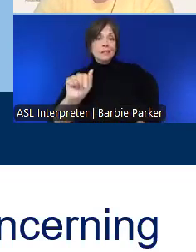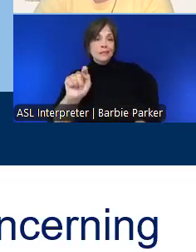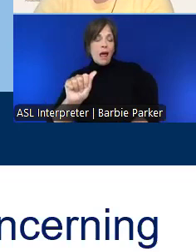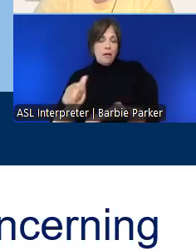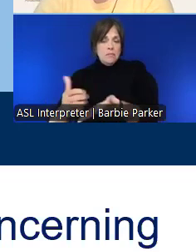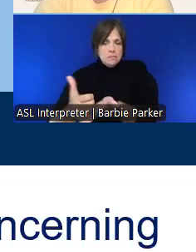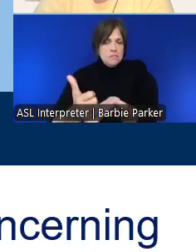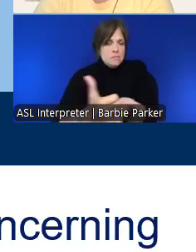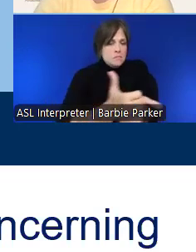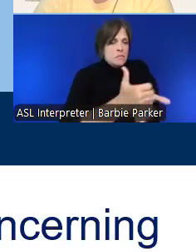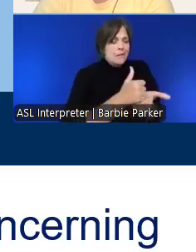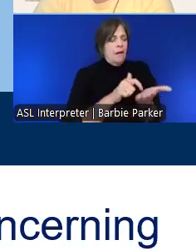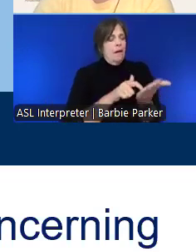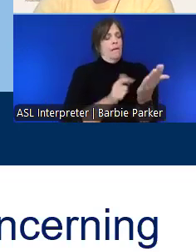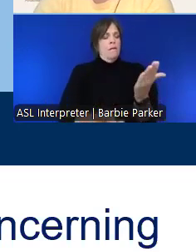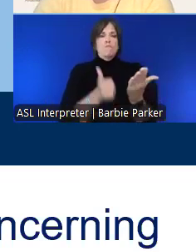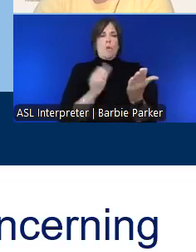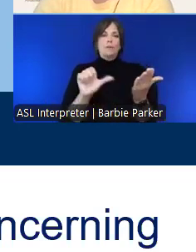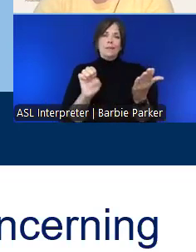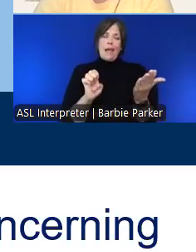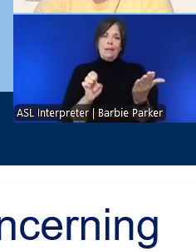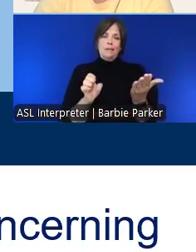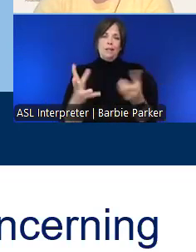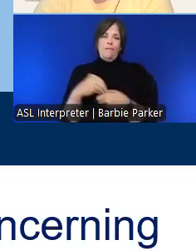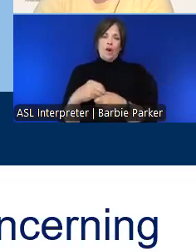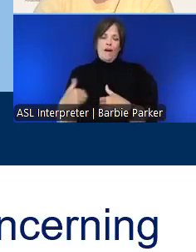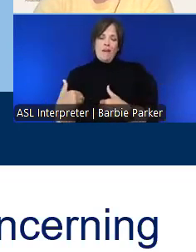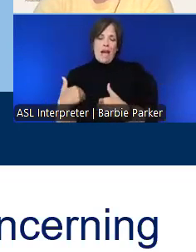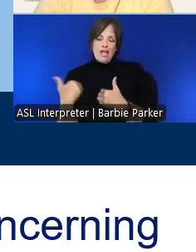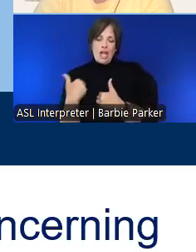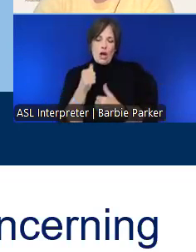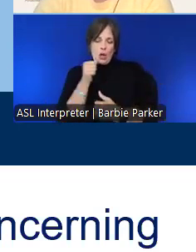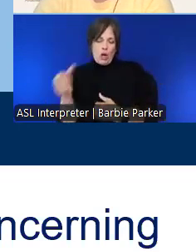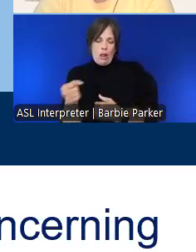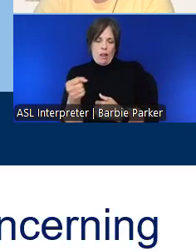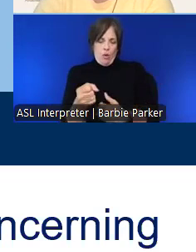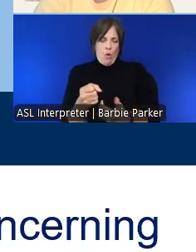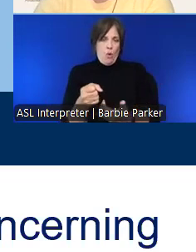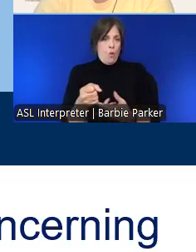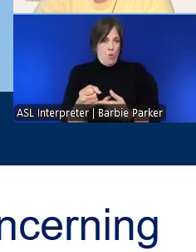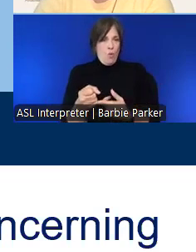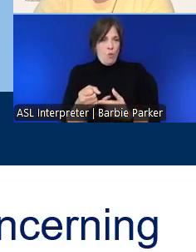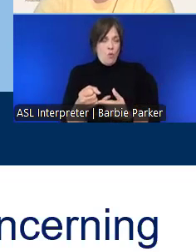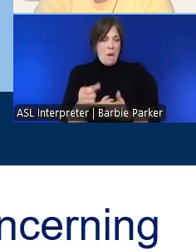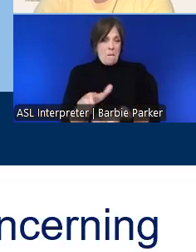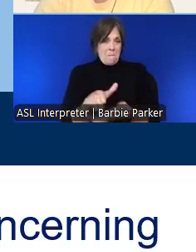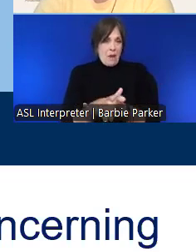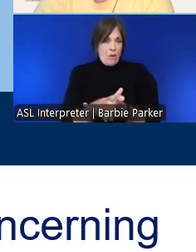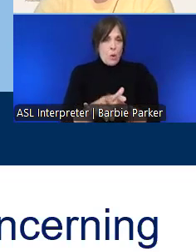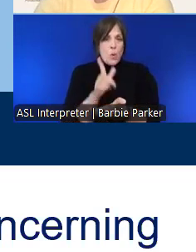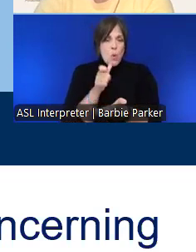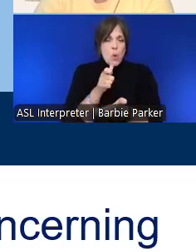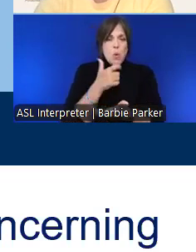majority of these cases involve young girls who are marrying adult men. And in some situations, those men